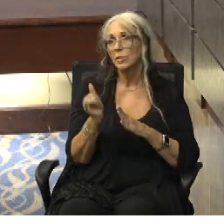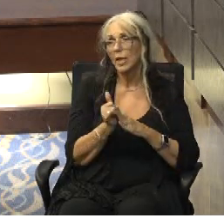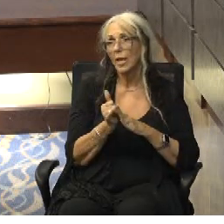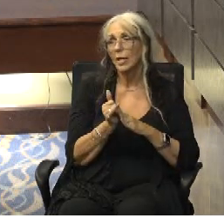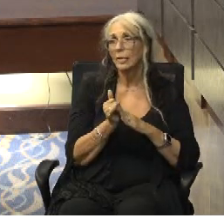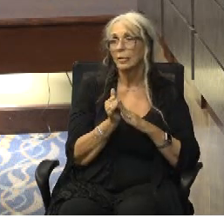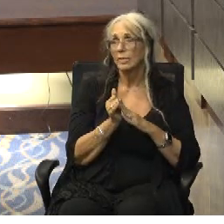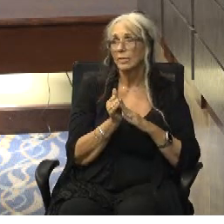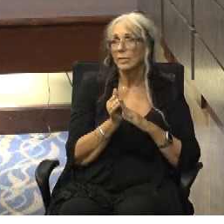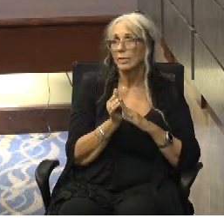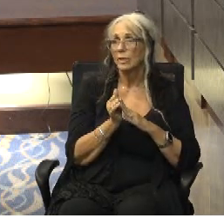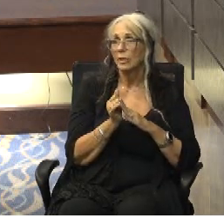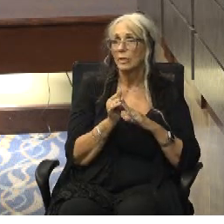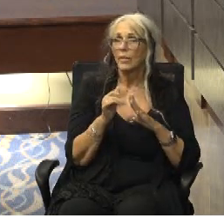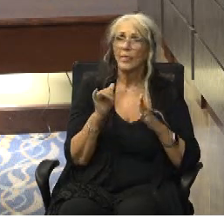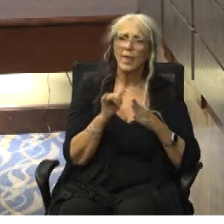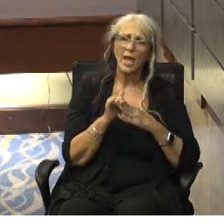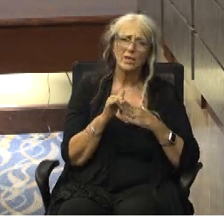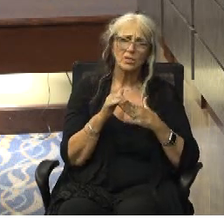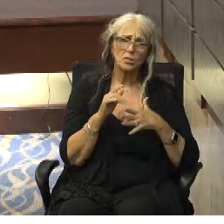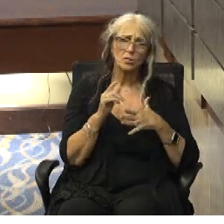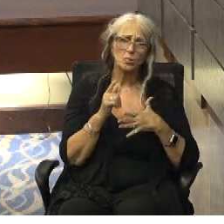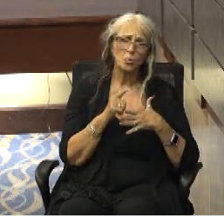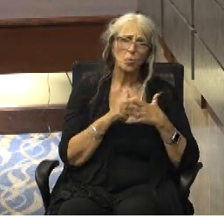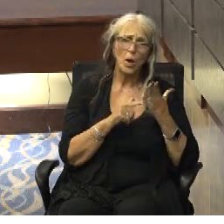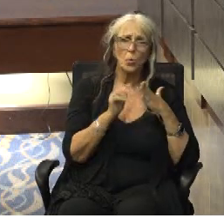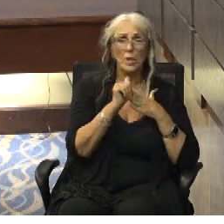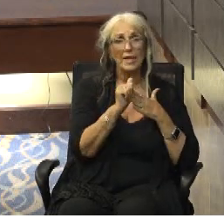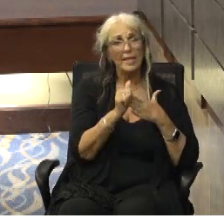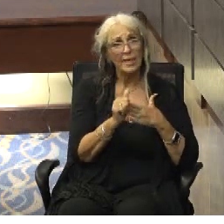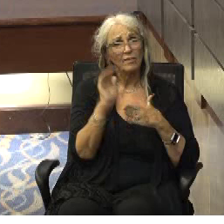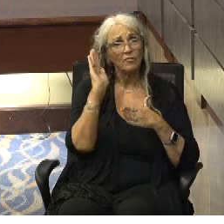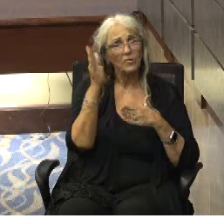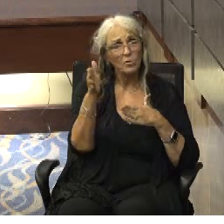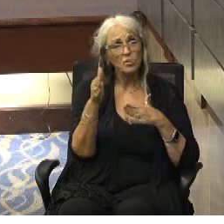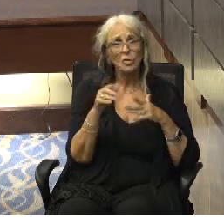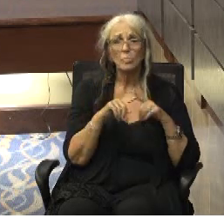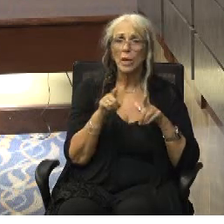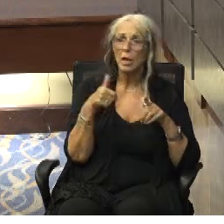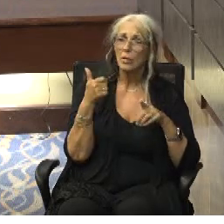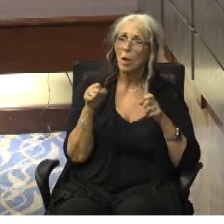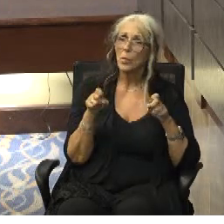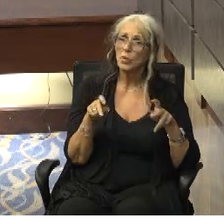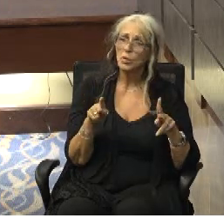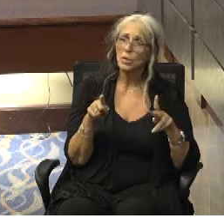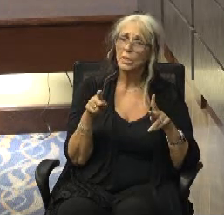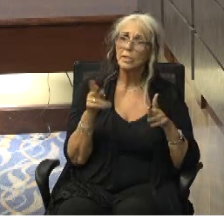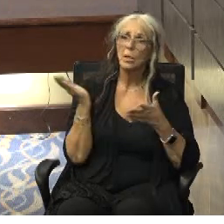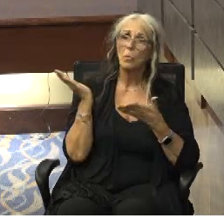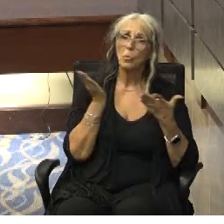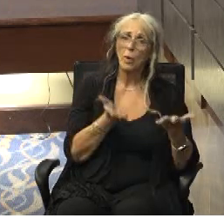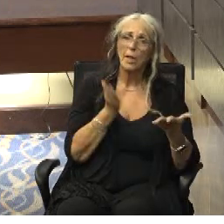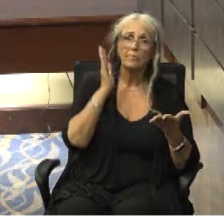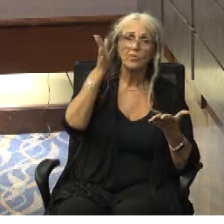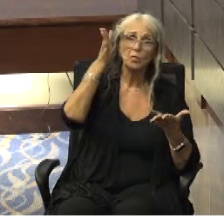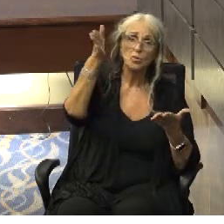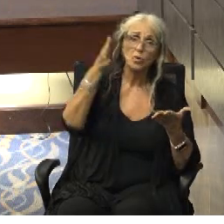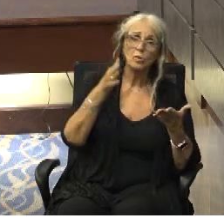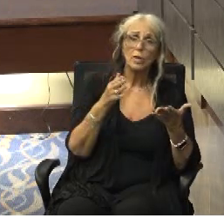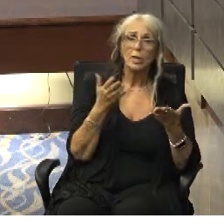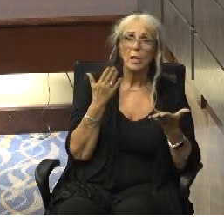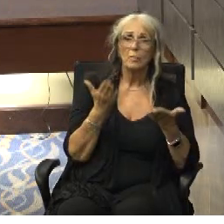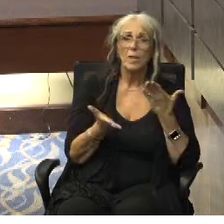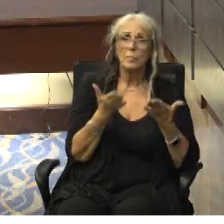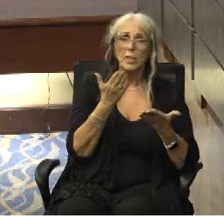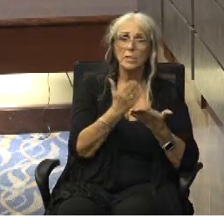speak on Anna's behalf, but that's kind of where we're leaning, similar to other opportunities that we might bring forth to you down the road as to, some